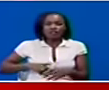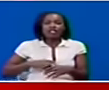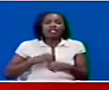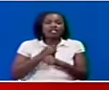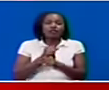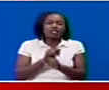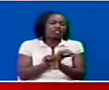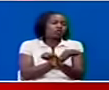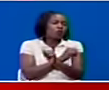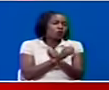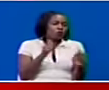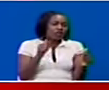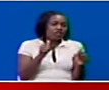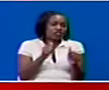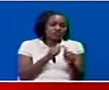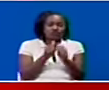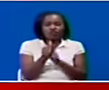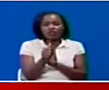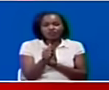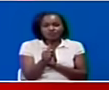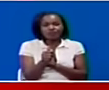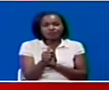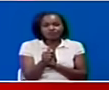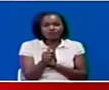so well so far.